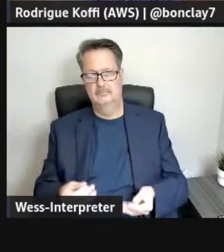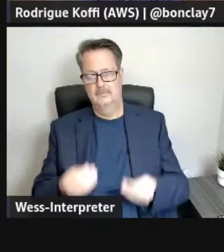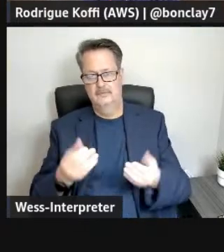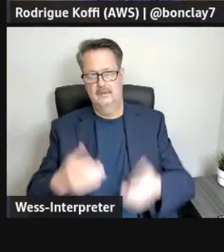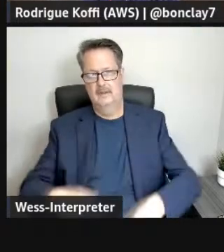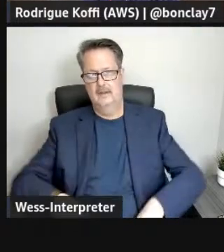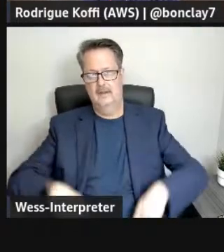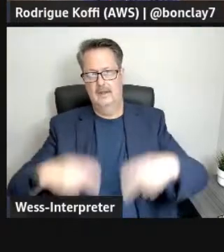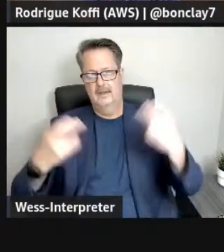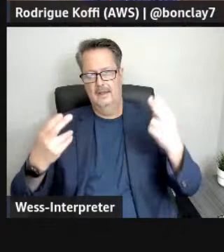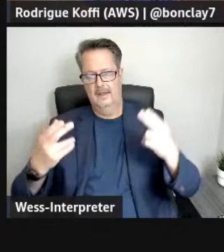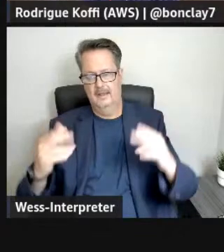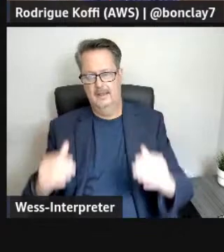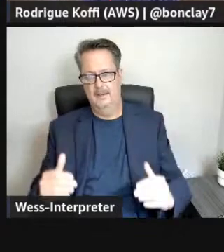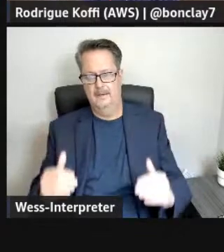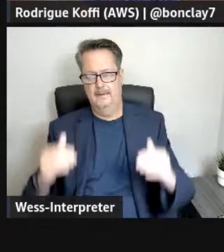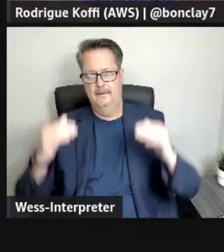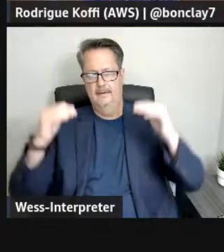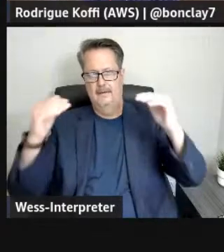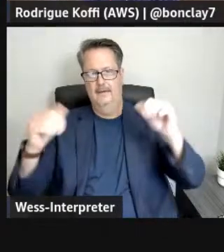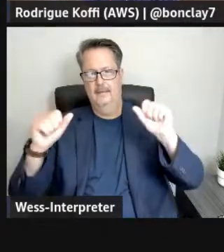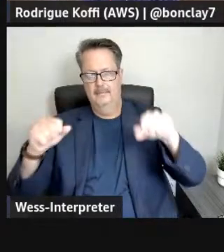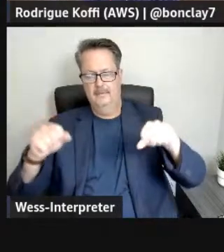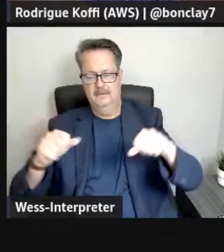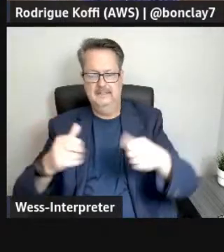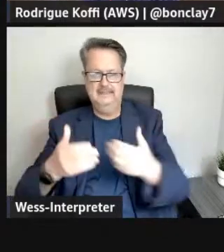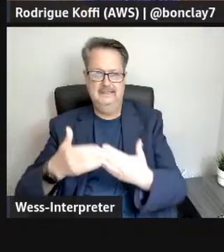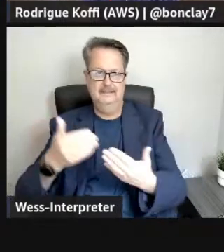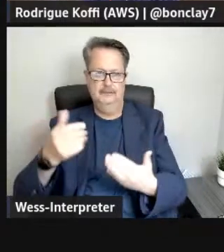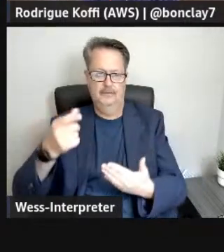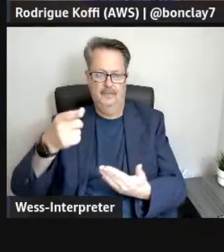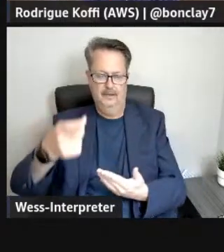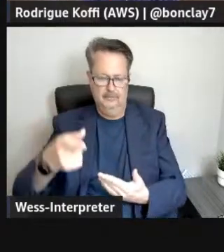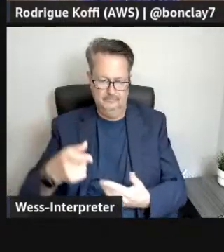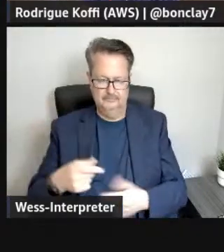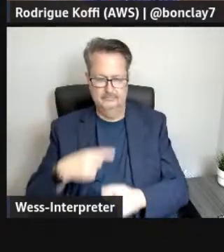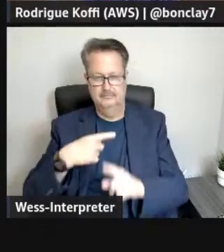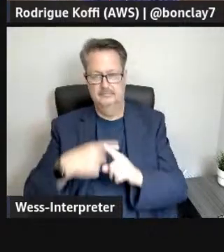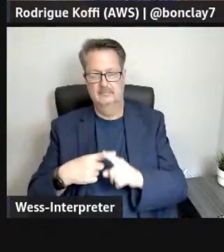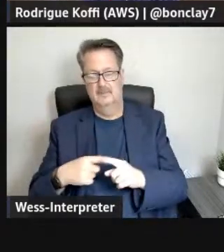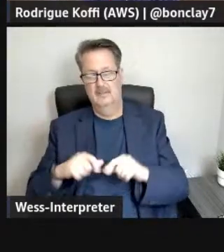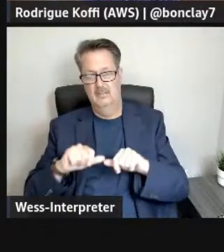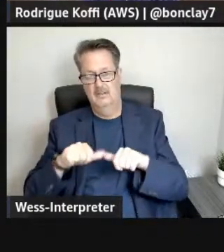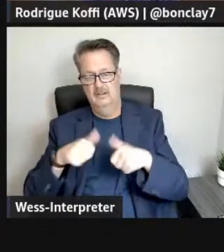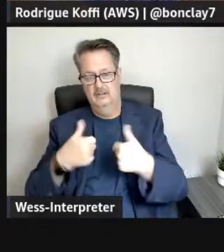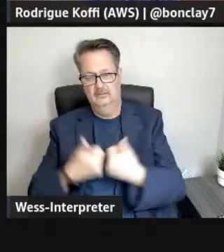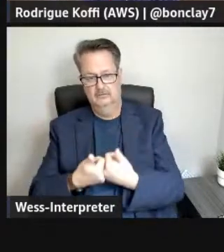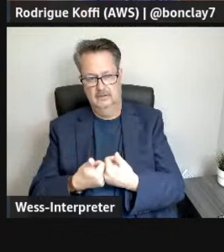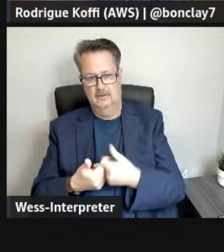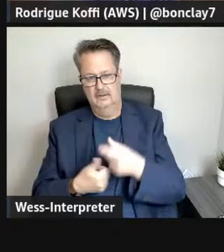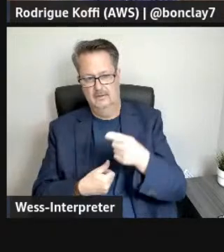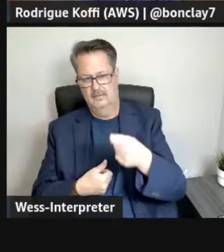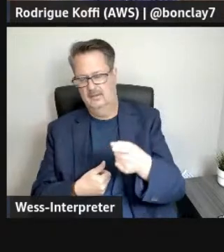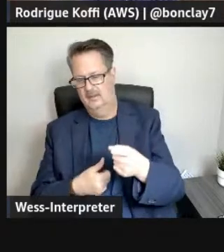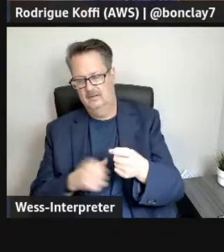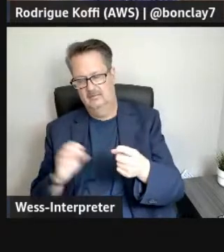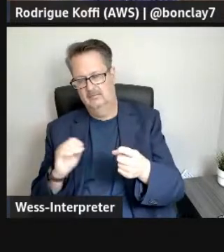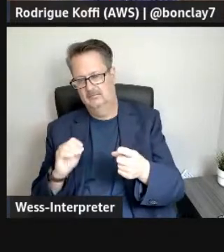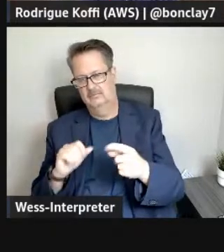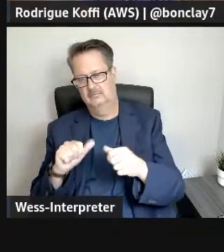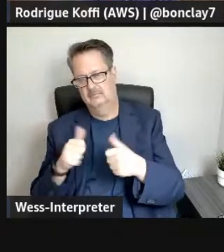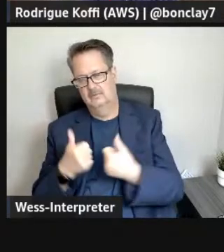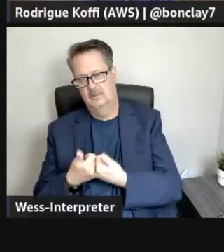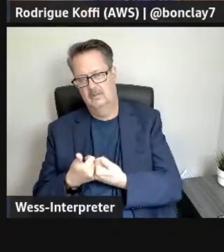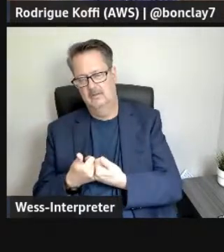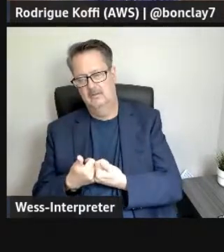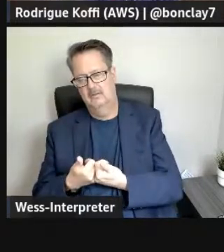lot easier here. And the challenge here could be load sharing setup. So when you have